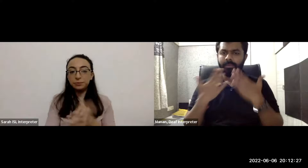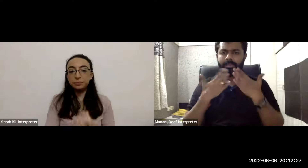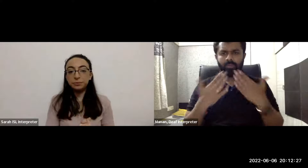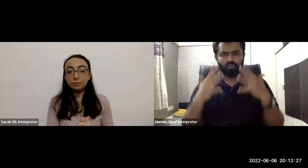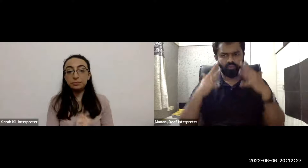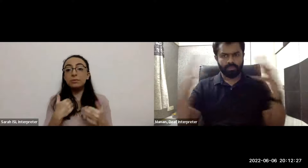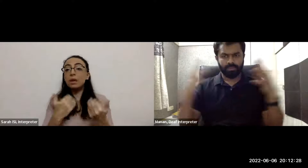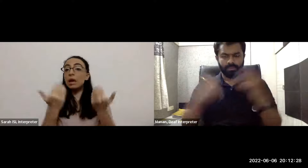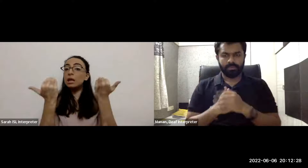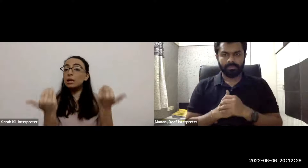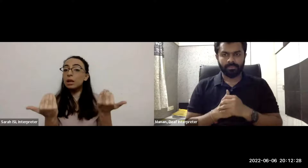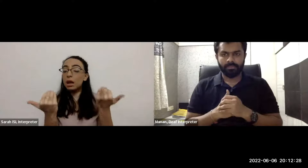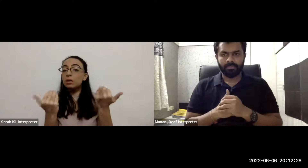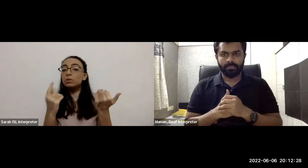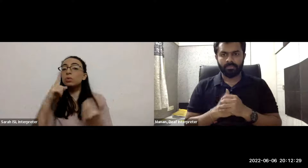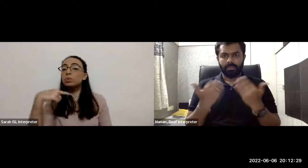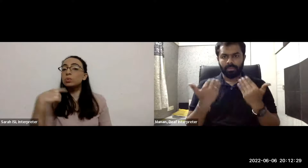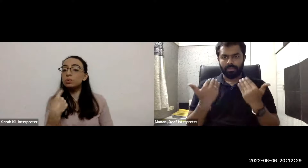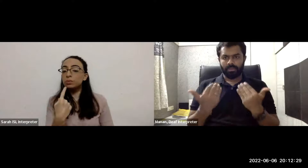Dr.